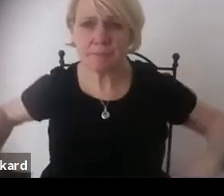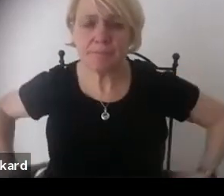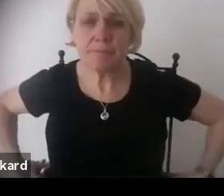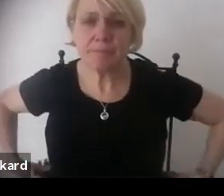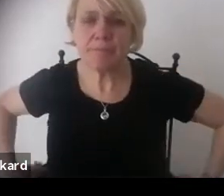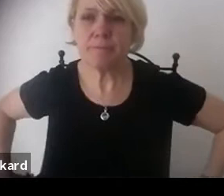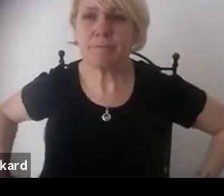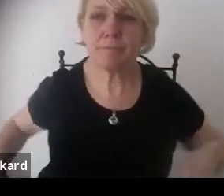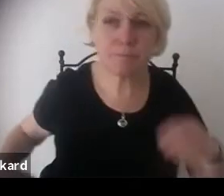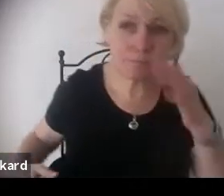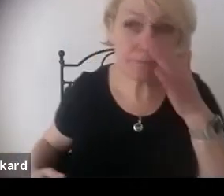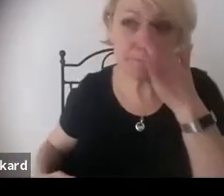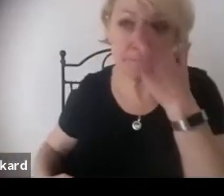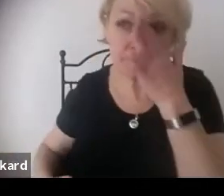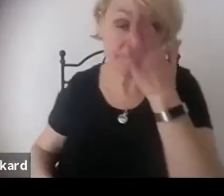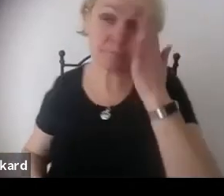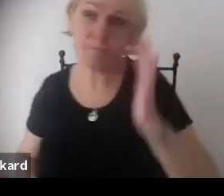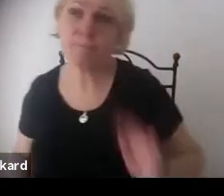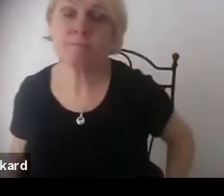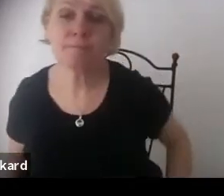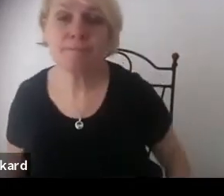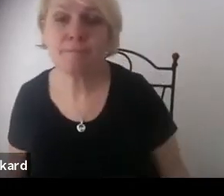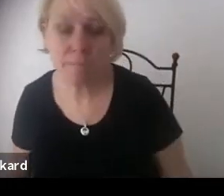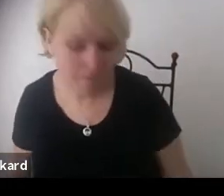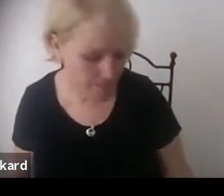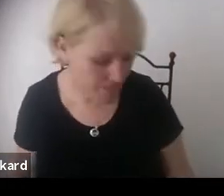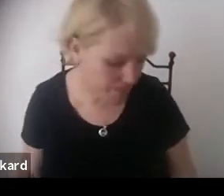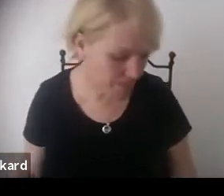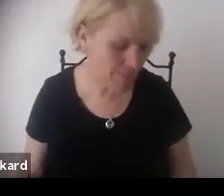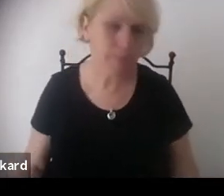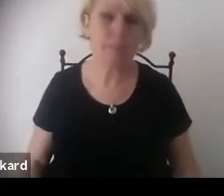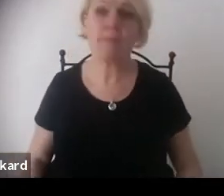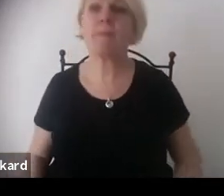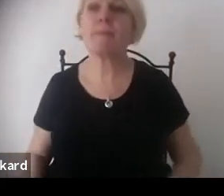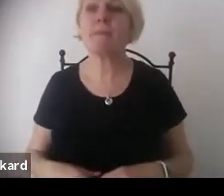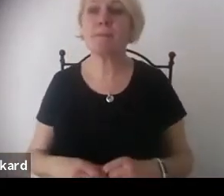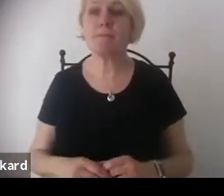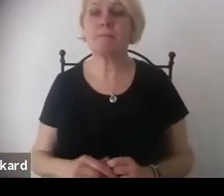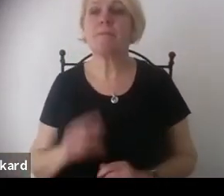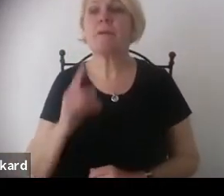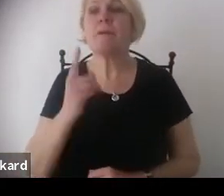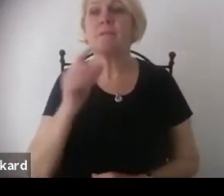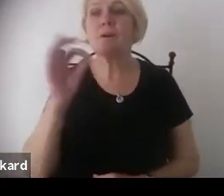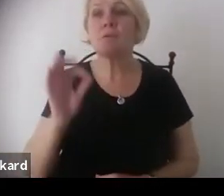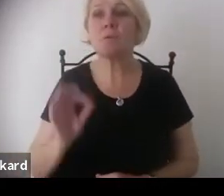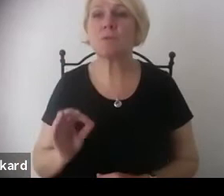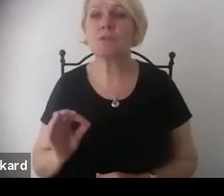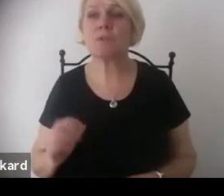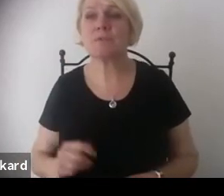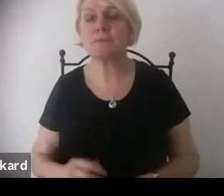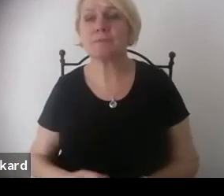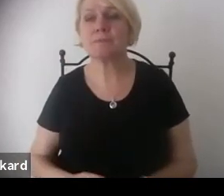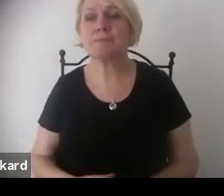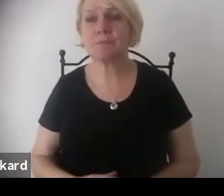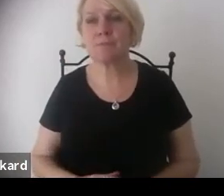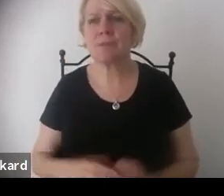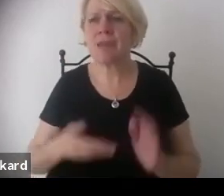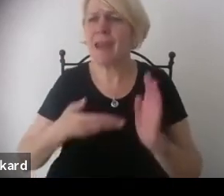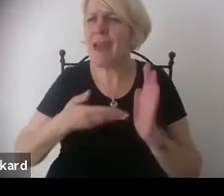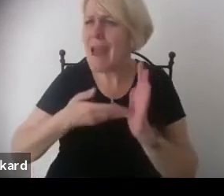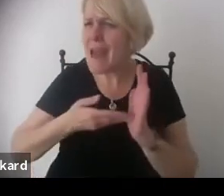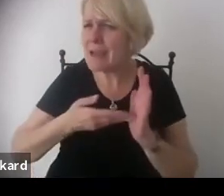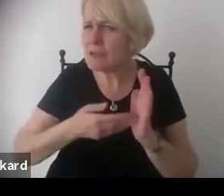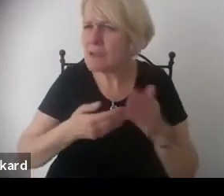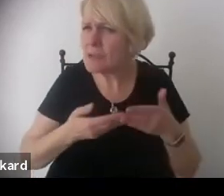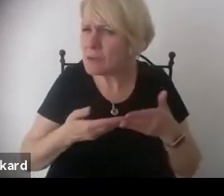but yeah, just make sure that everybody is clear in the answer. So the first question is, what extra support is